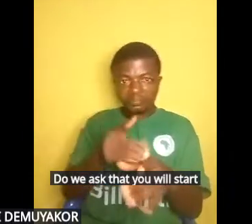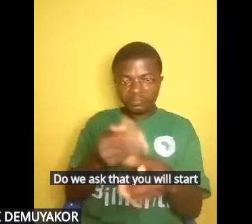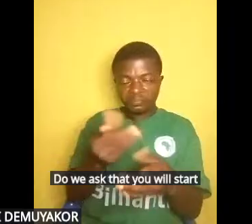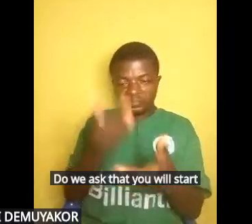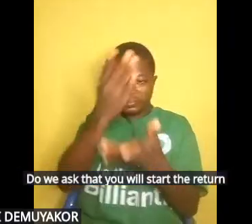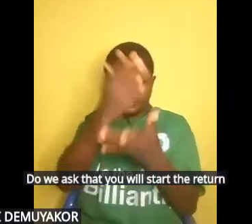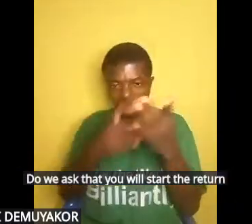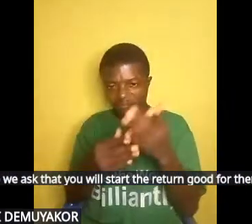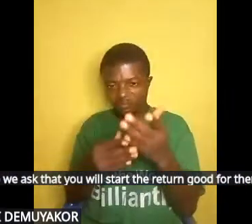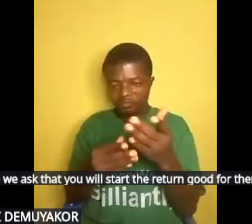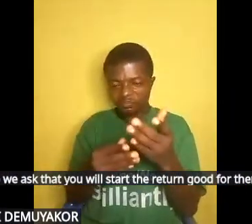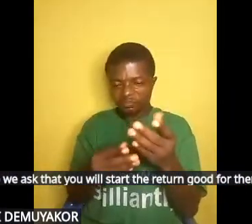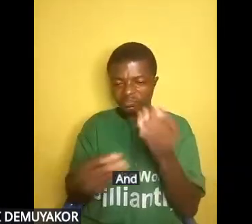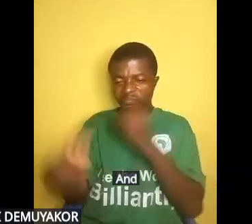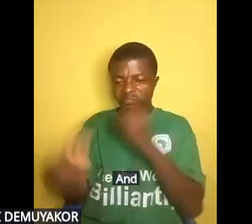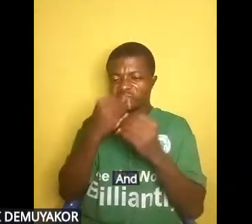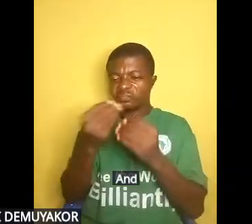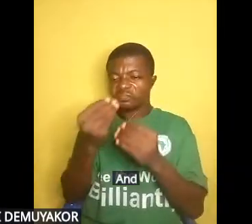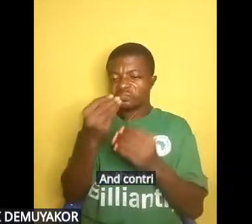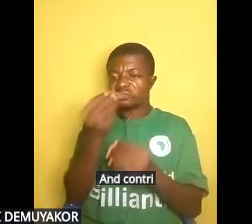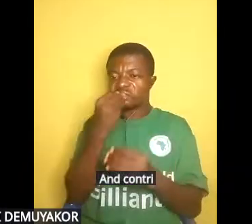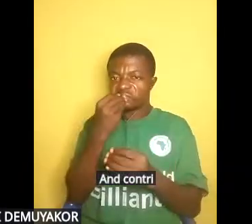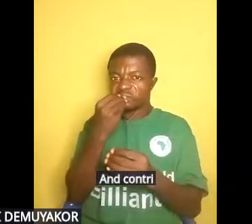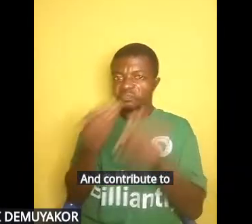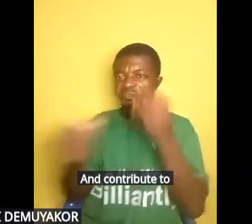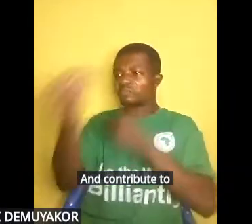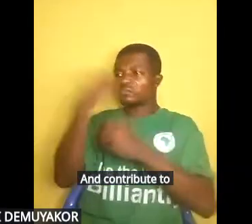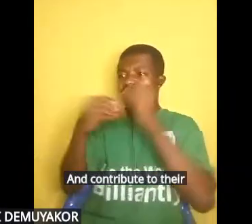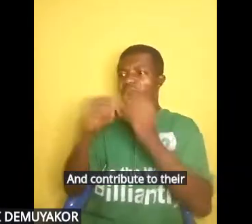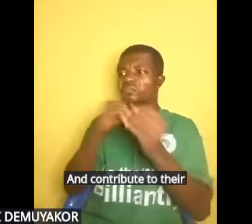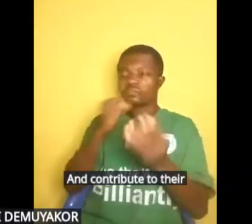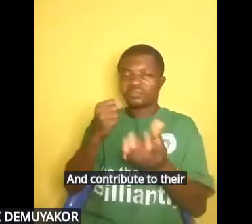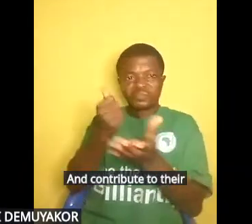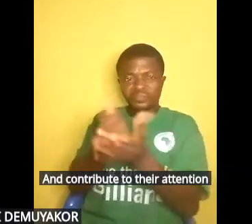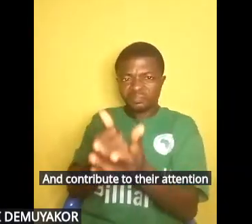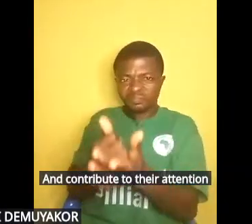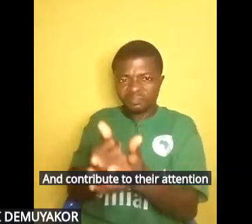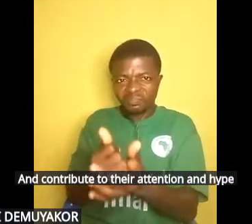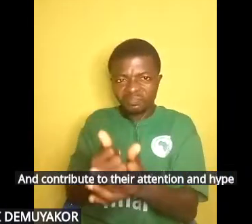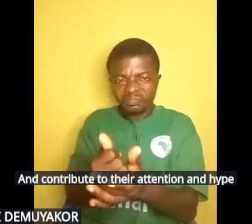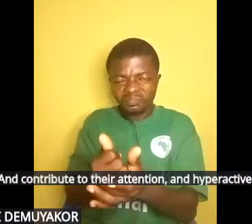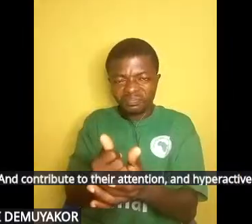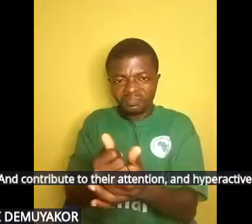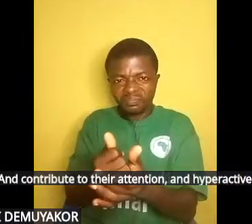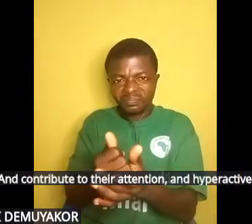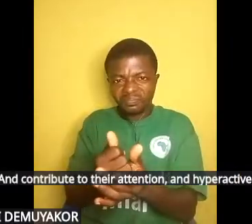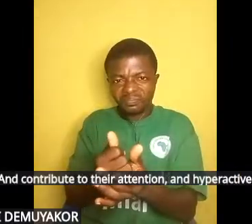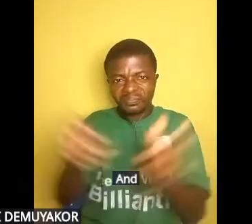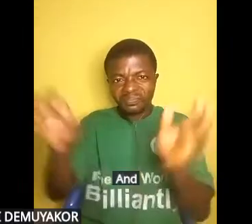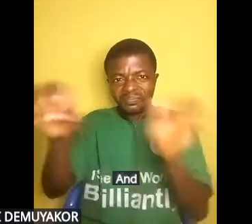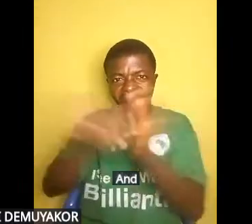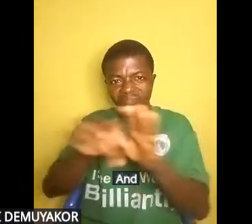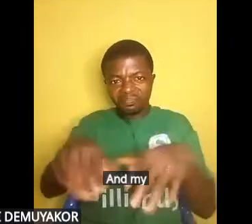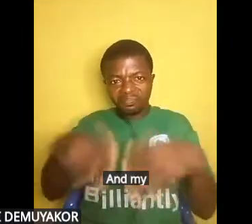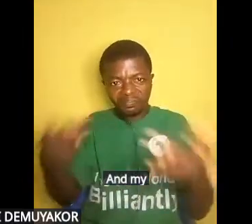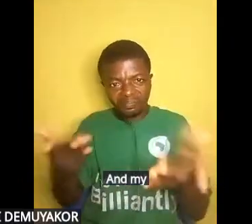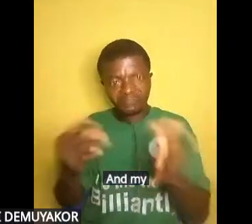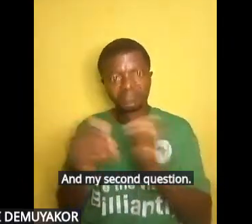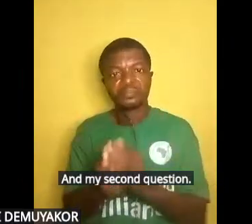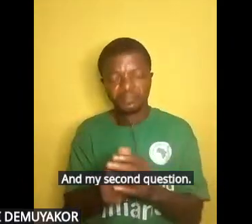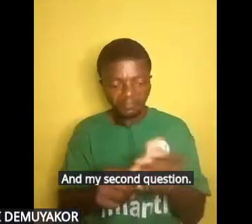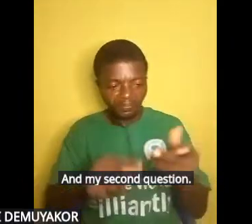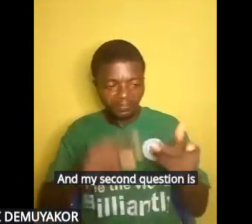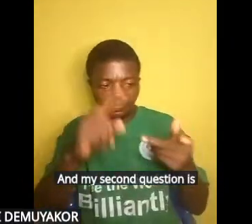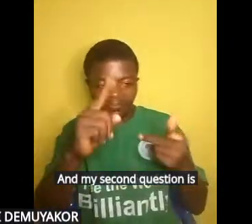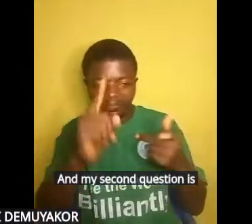for them and contribute to their attention and hyperactive? And my second question is